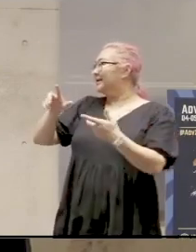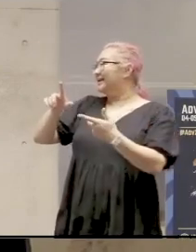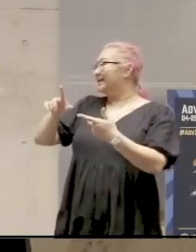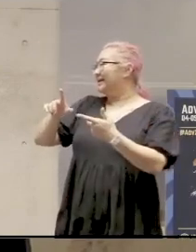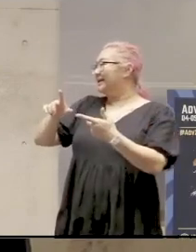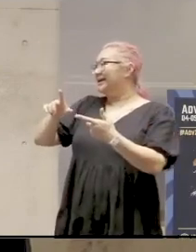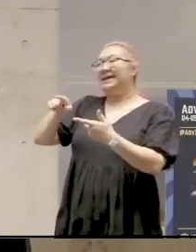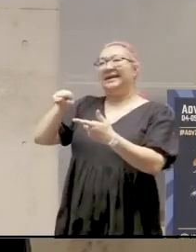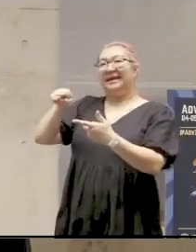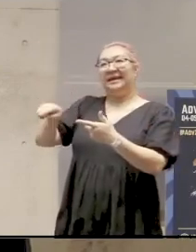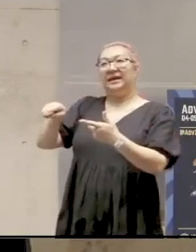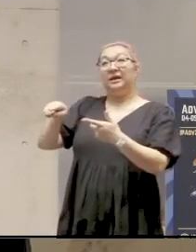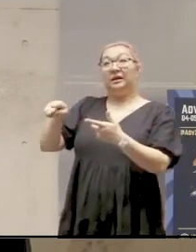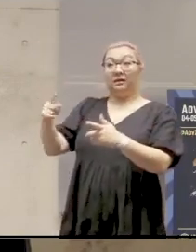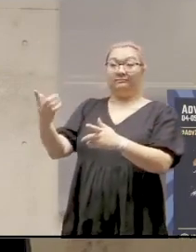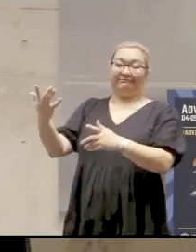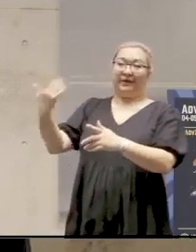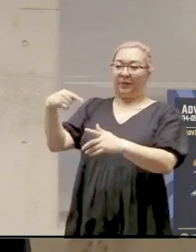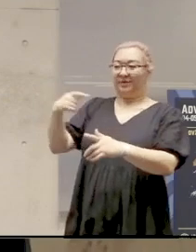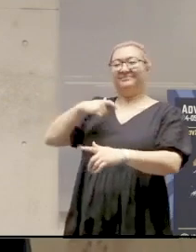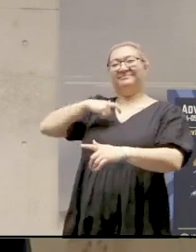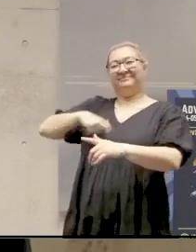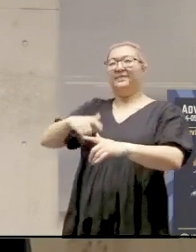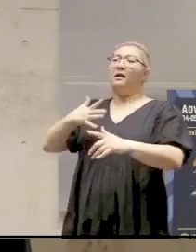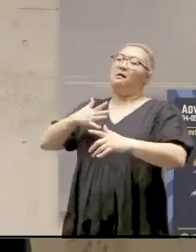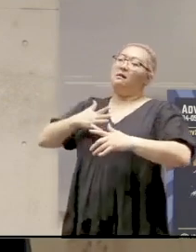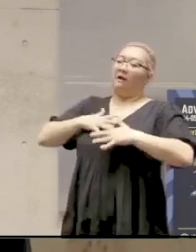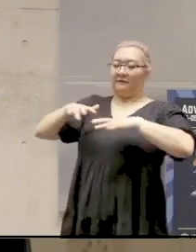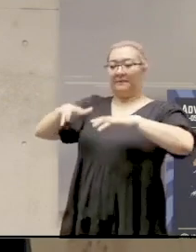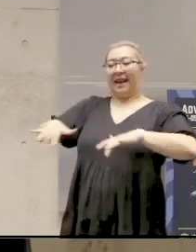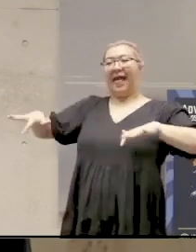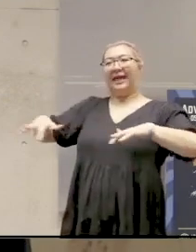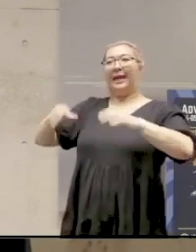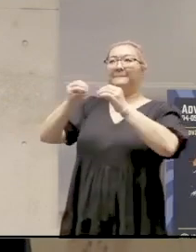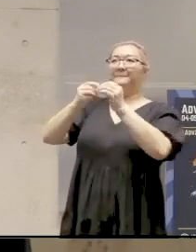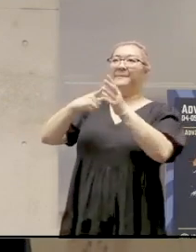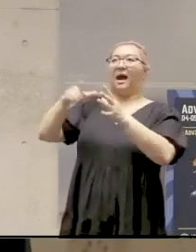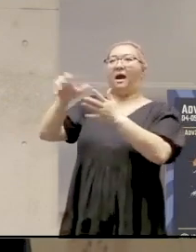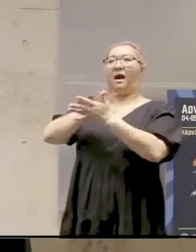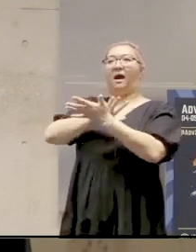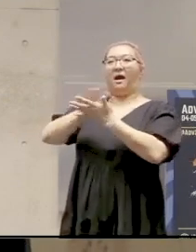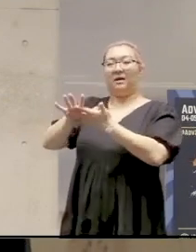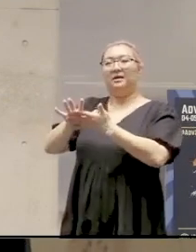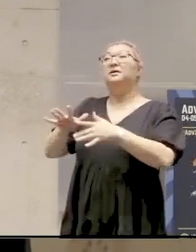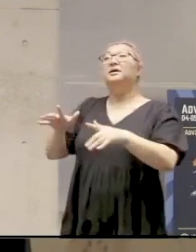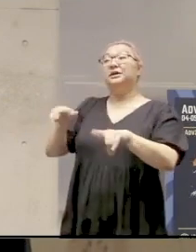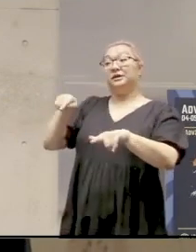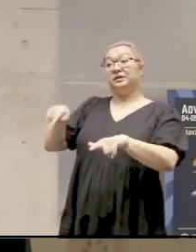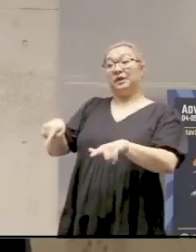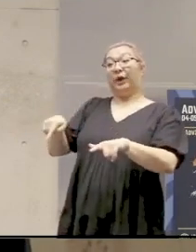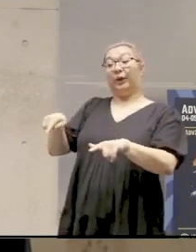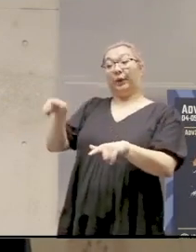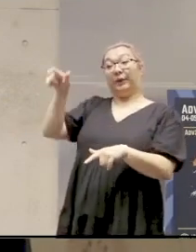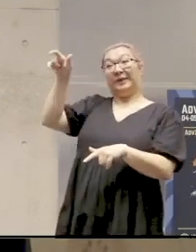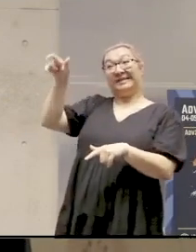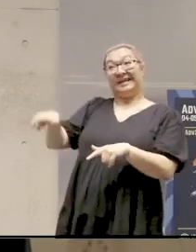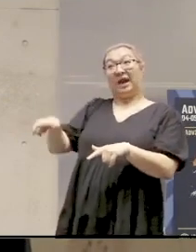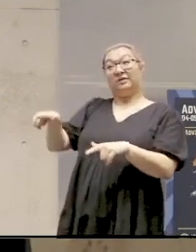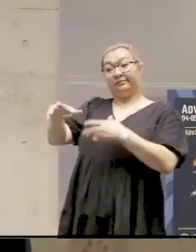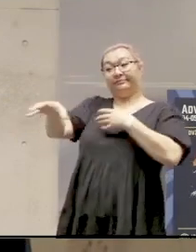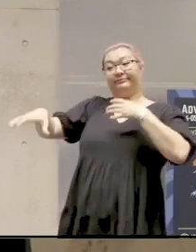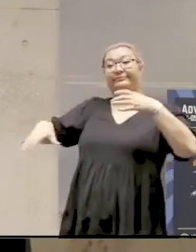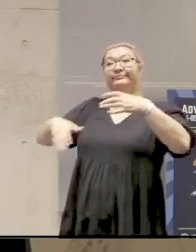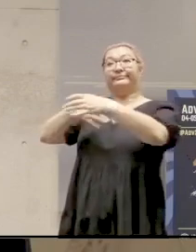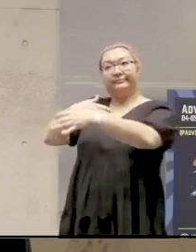for playing Bach. And so this character of Dylan was famous for his piano performances of